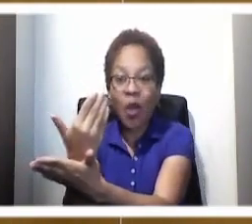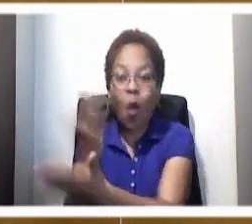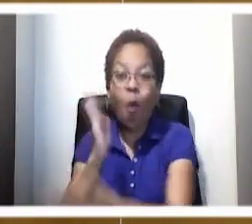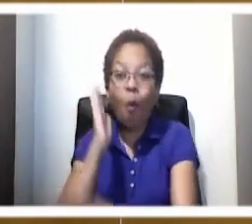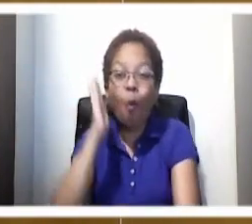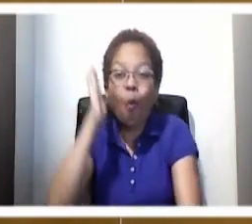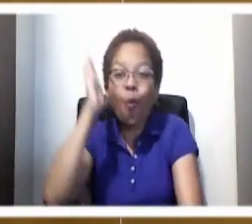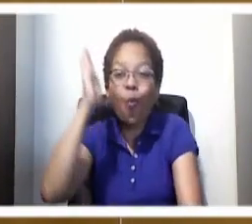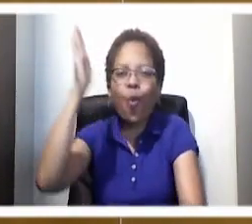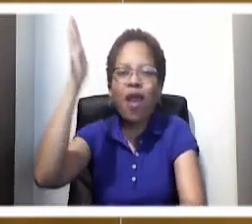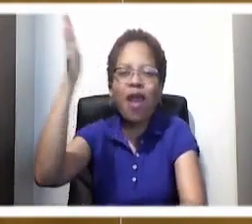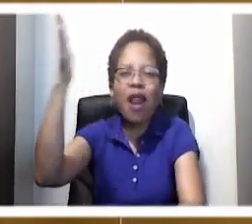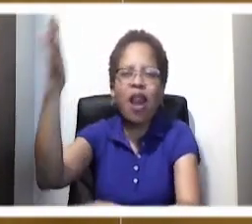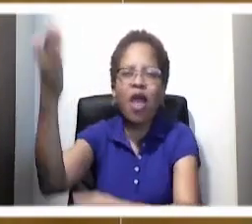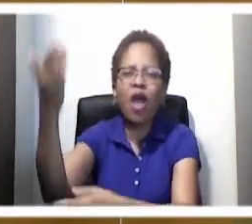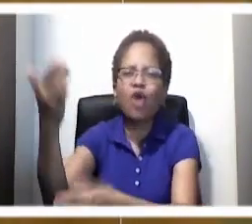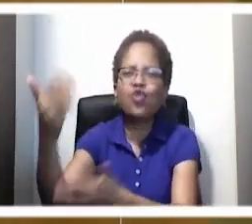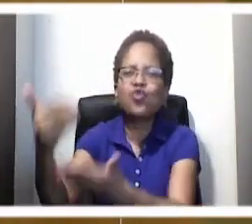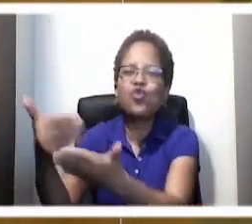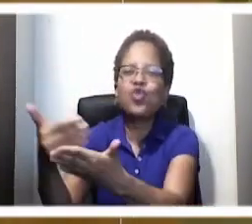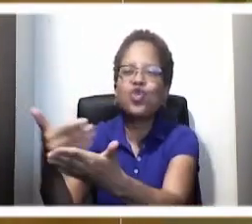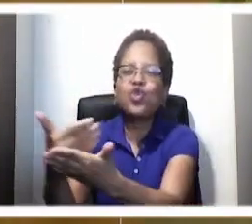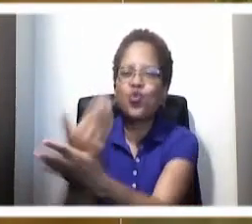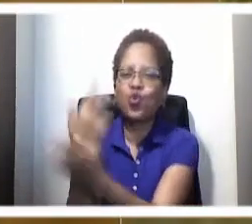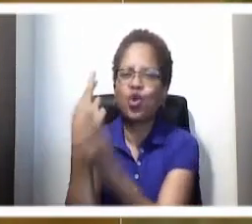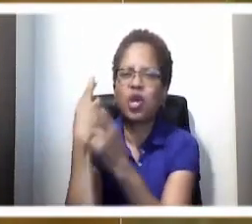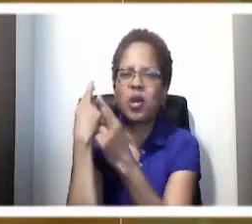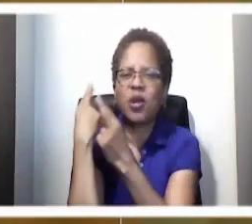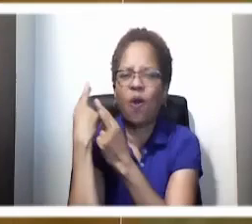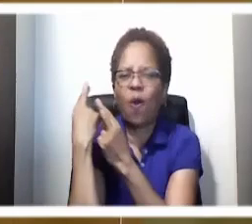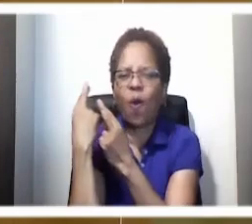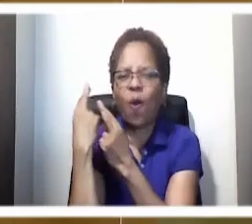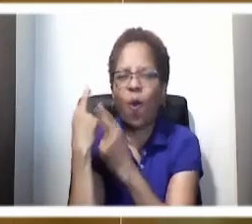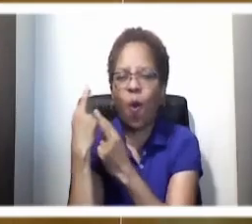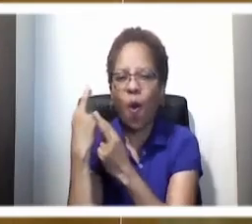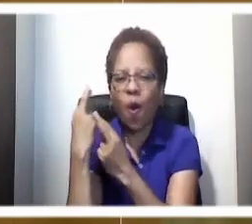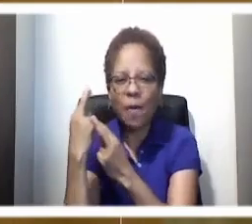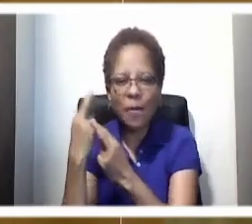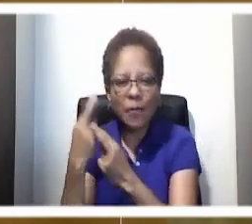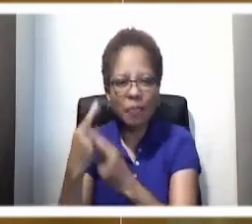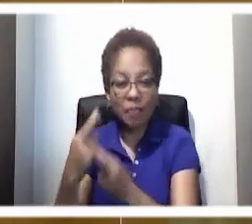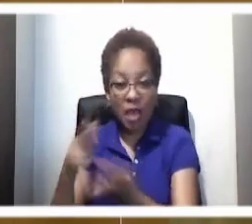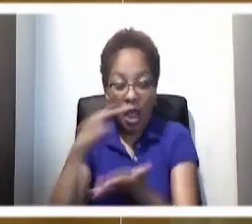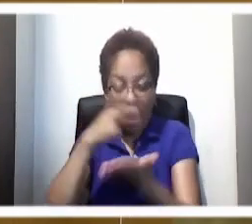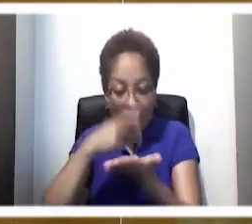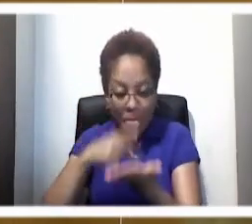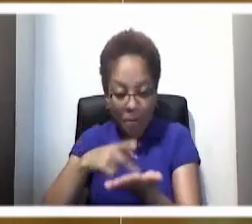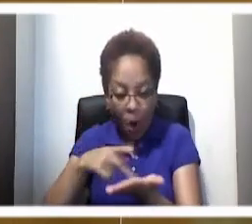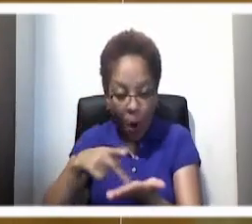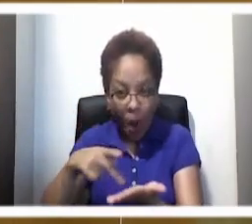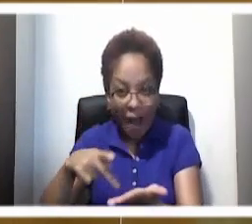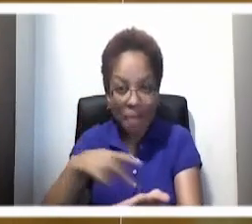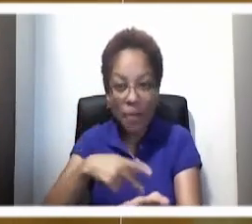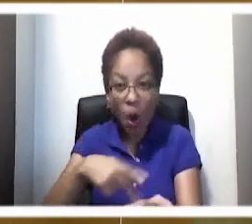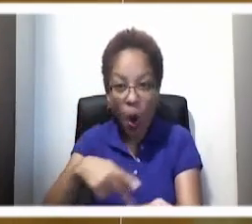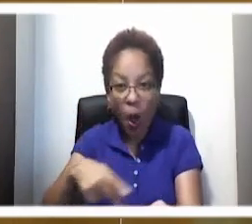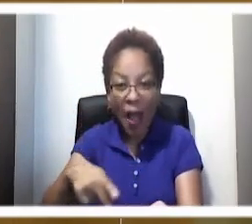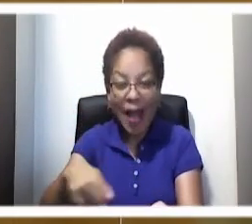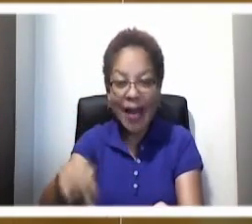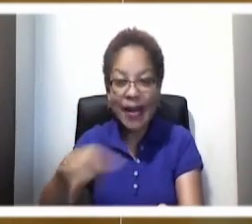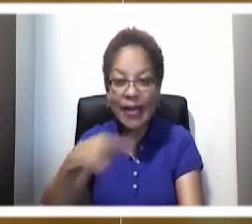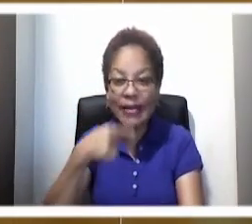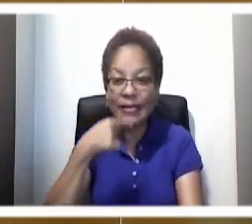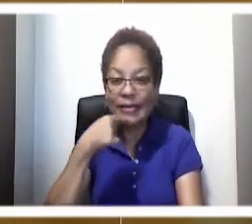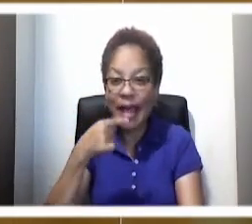And consequently, in the face of suffering, Paul tells the Corinthians we need to walk